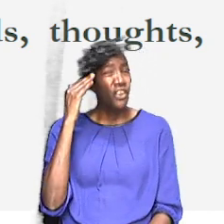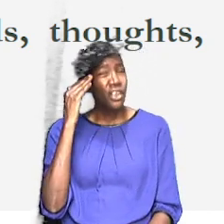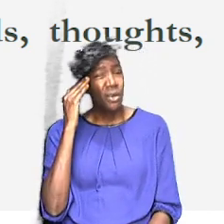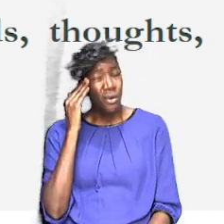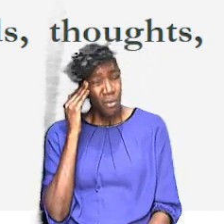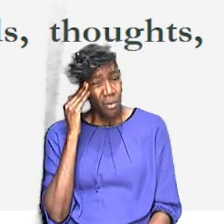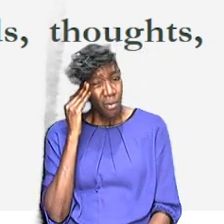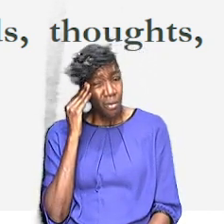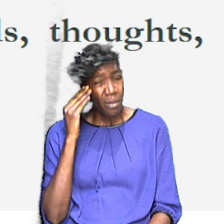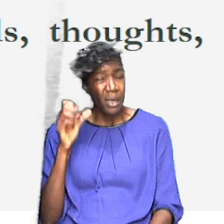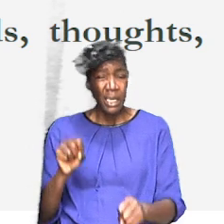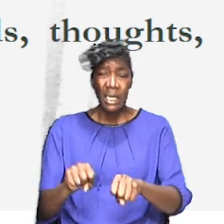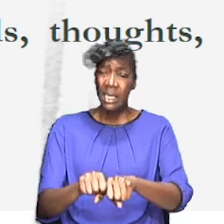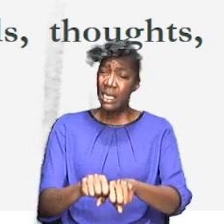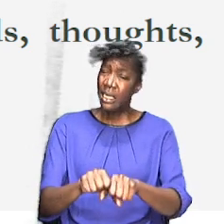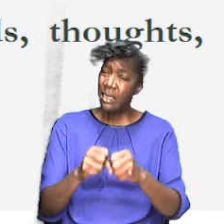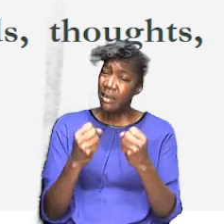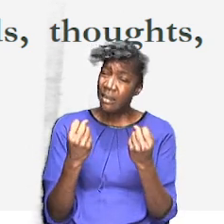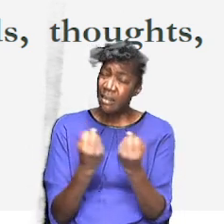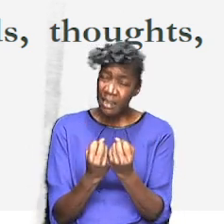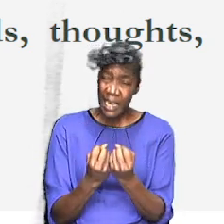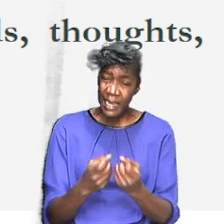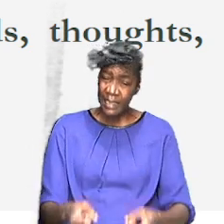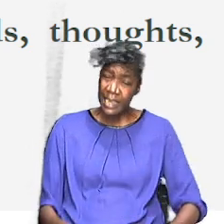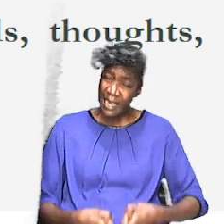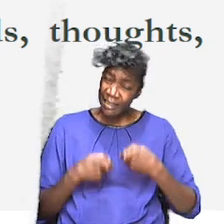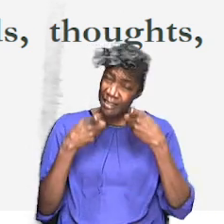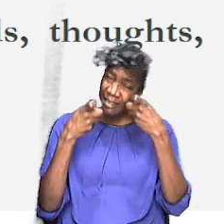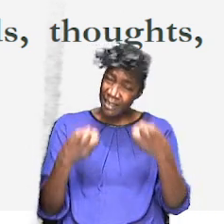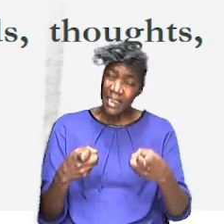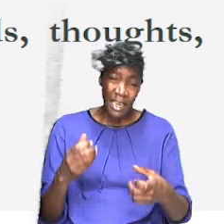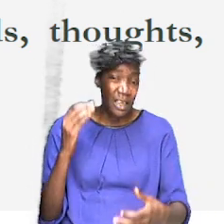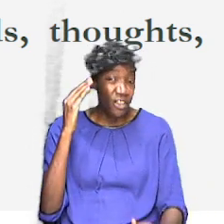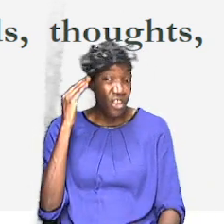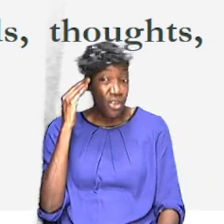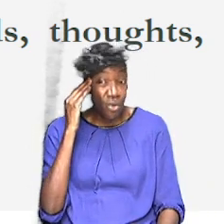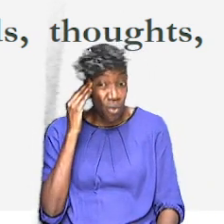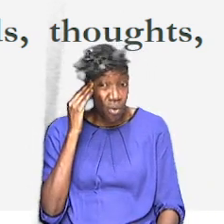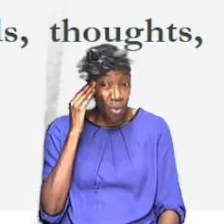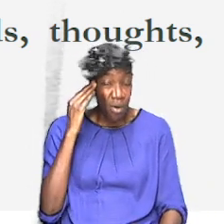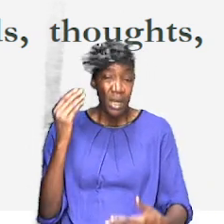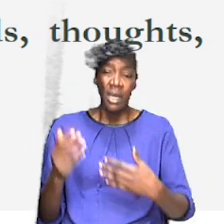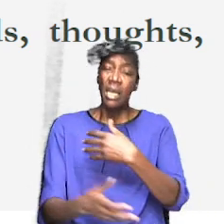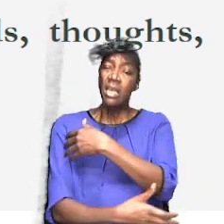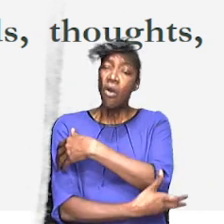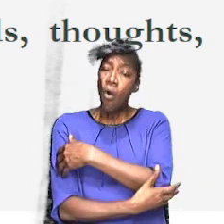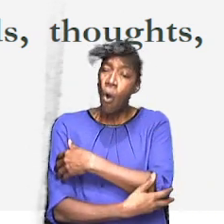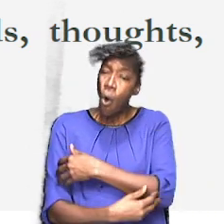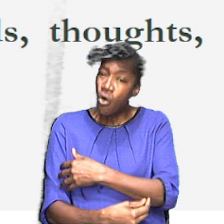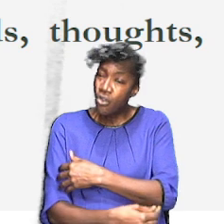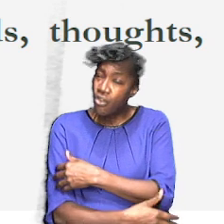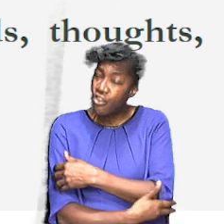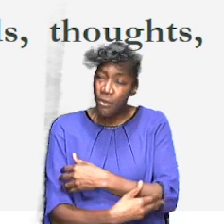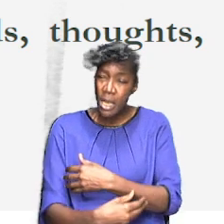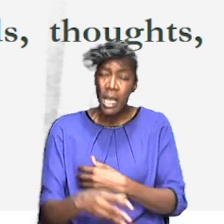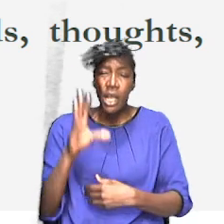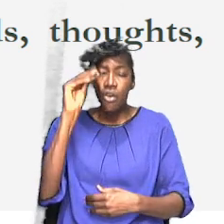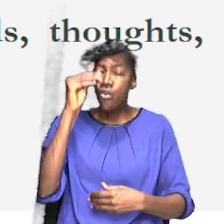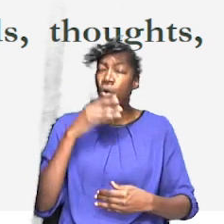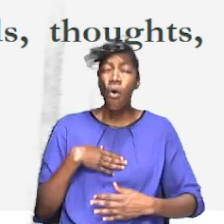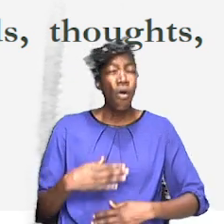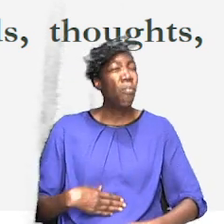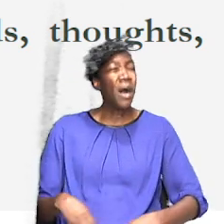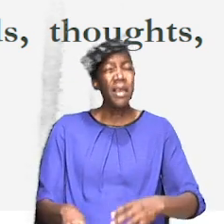society, amen, she was a sinner. She knew that in the society, she was a nobody. Amen. She was an